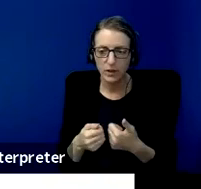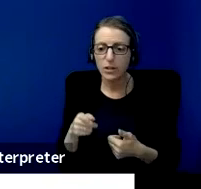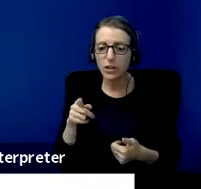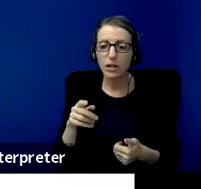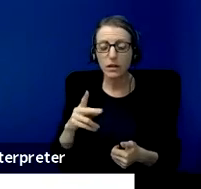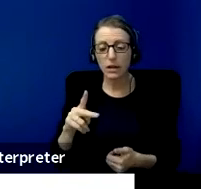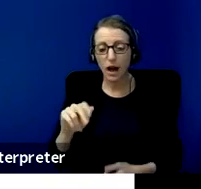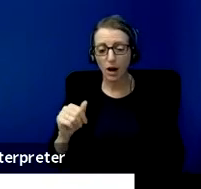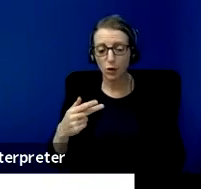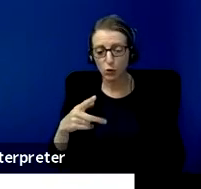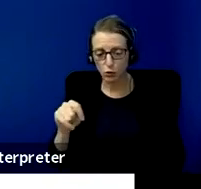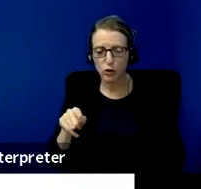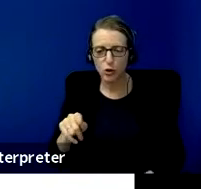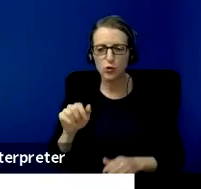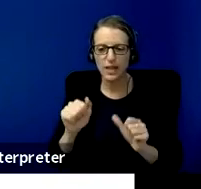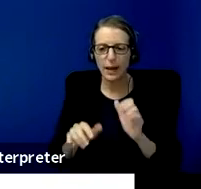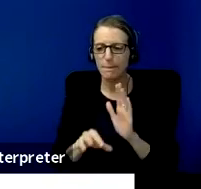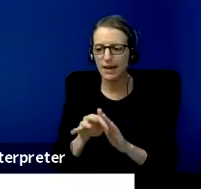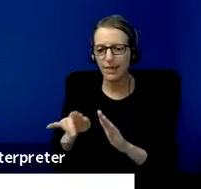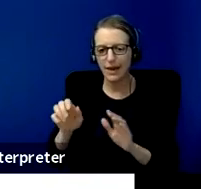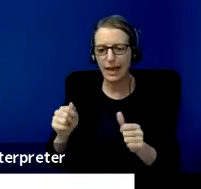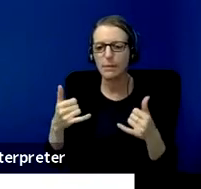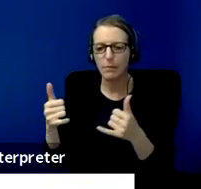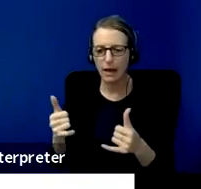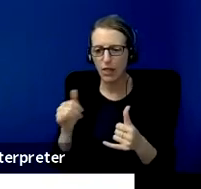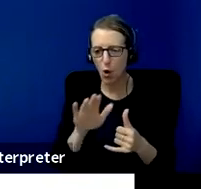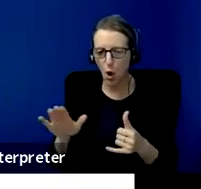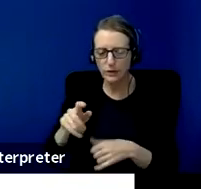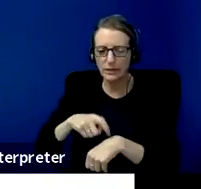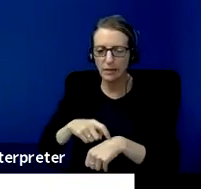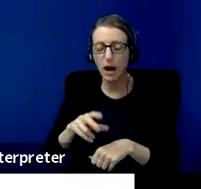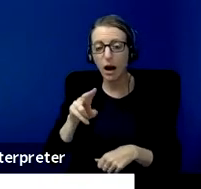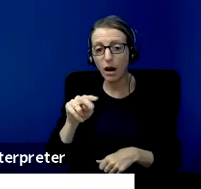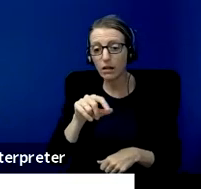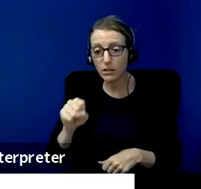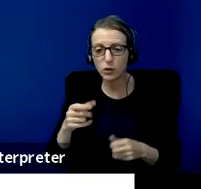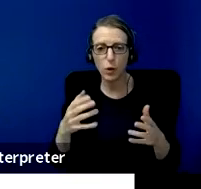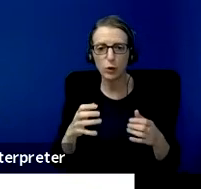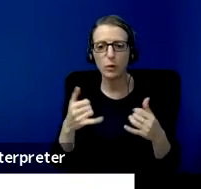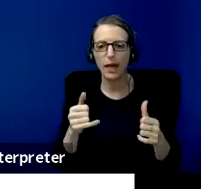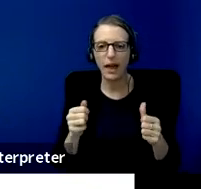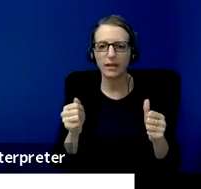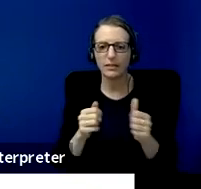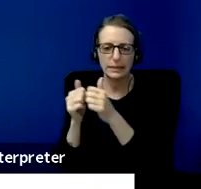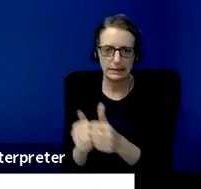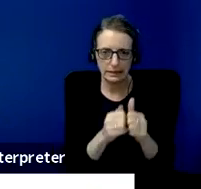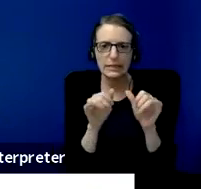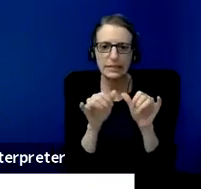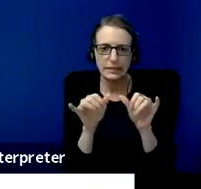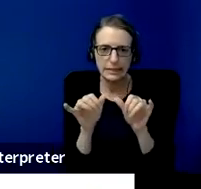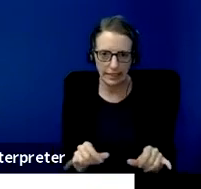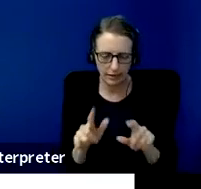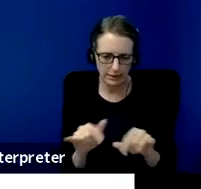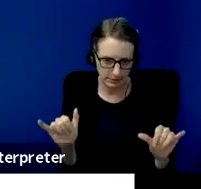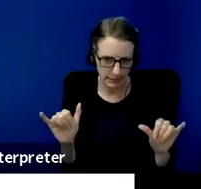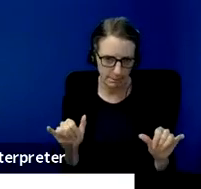own time, unless you're planning to have them all play live with you in a synchronous session. We have things like Padlet,